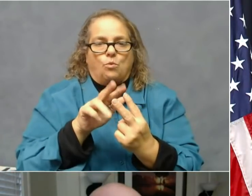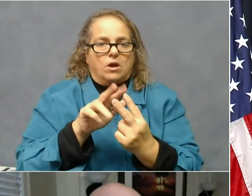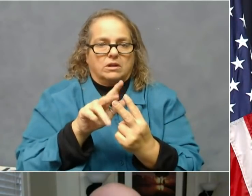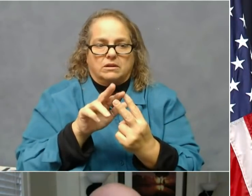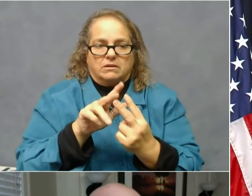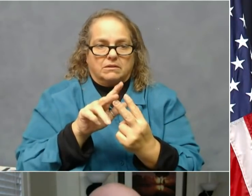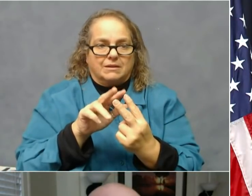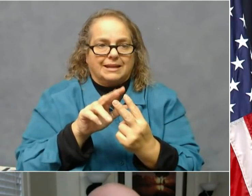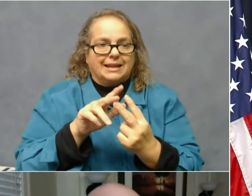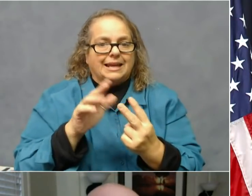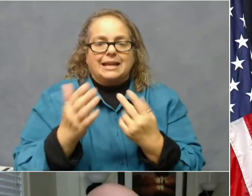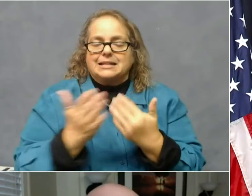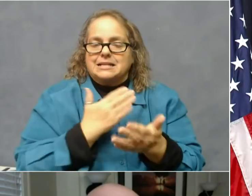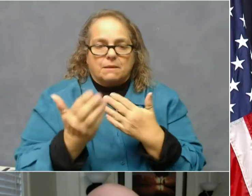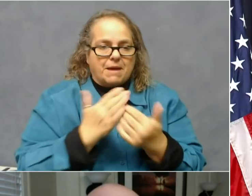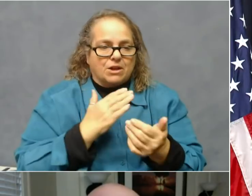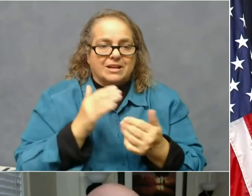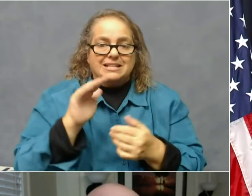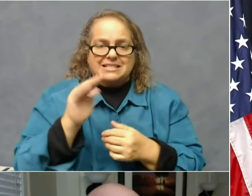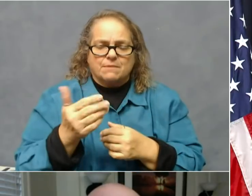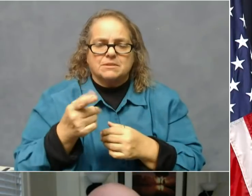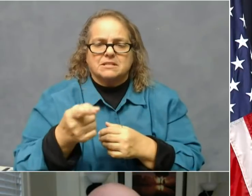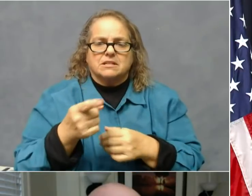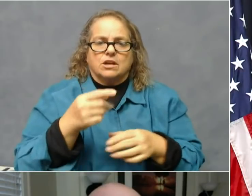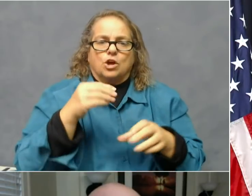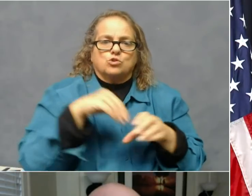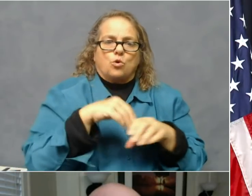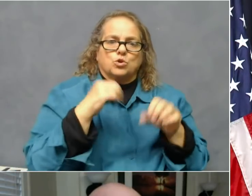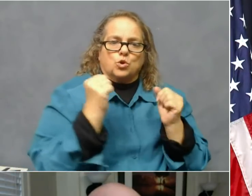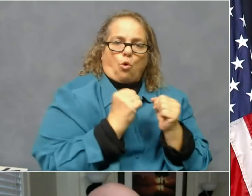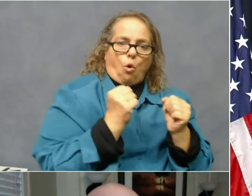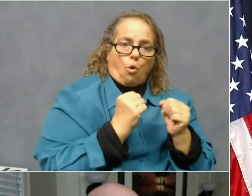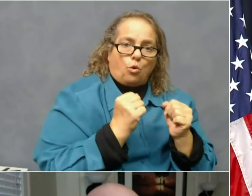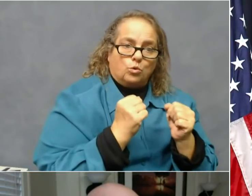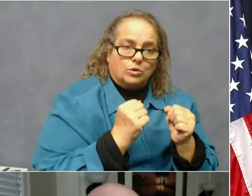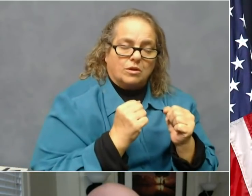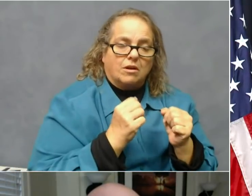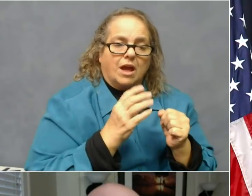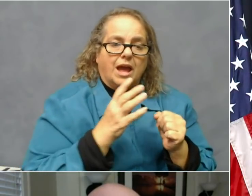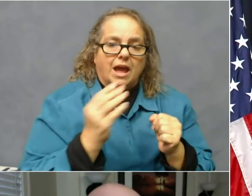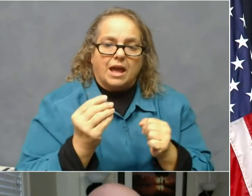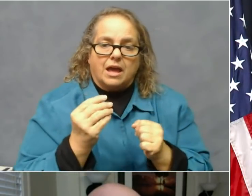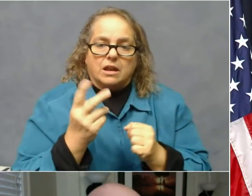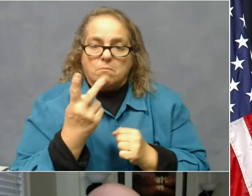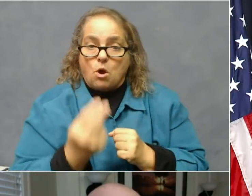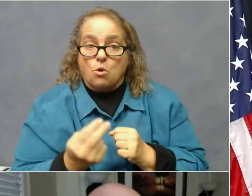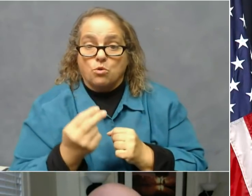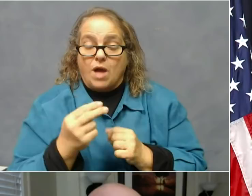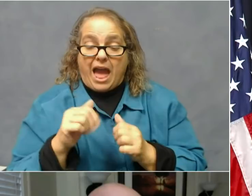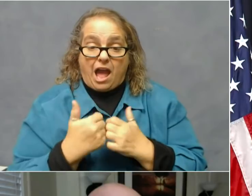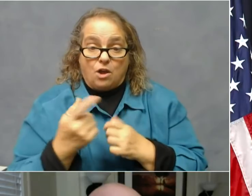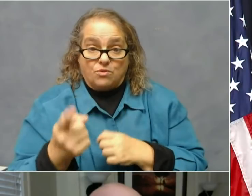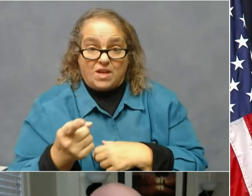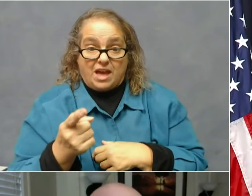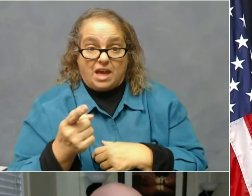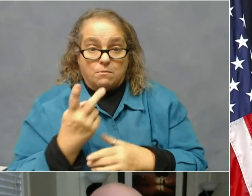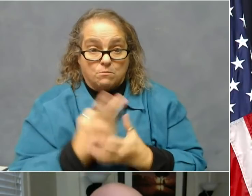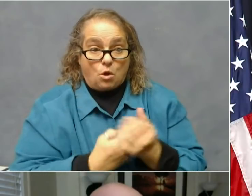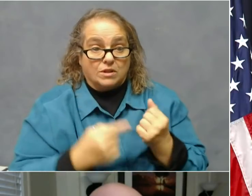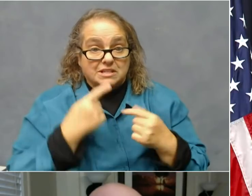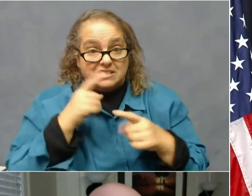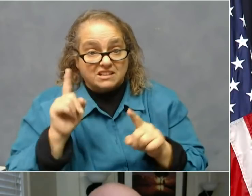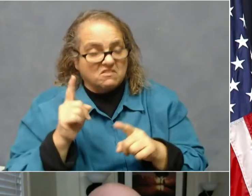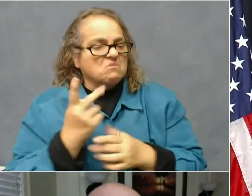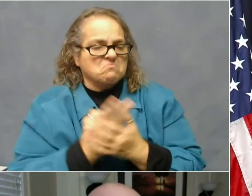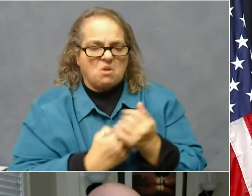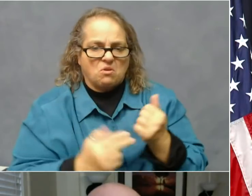different timings and storage characteristics, the performance of both is functionally equivalent. And so you would get similar protection for both of them. So I